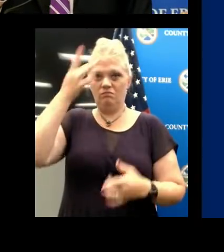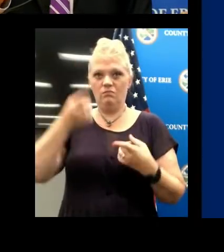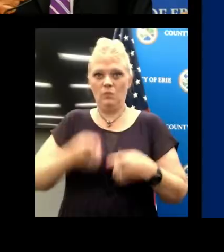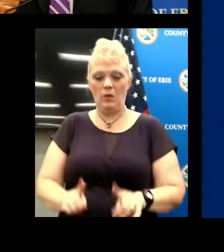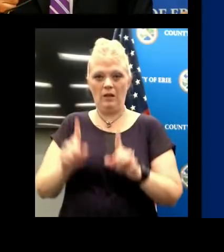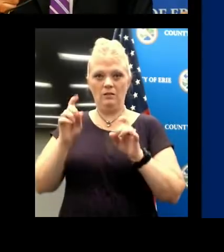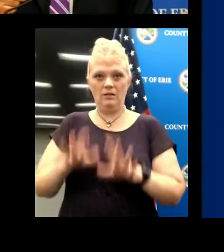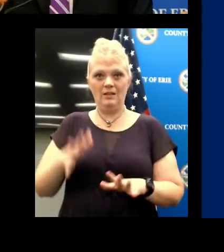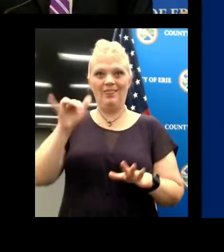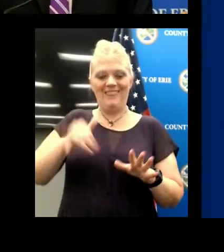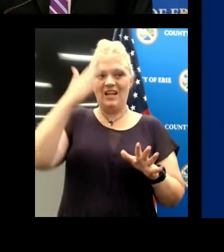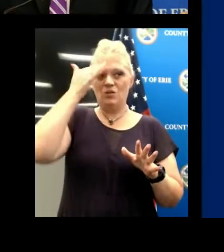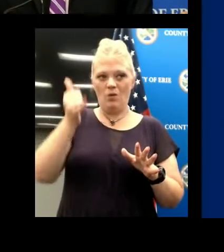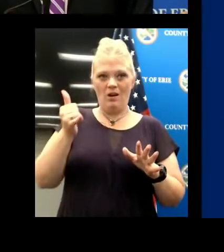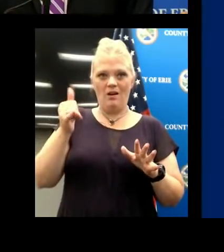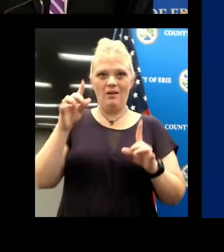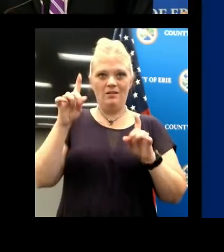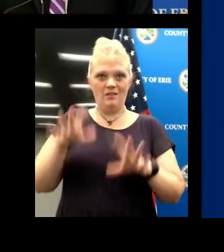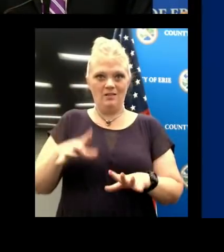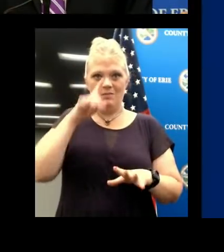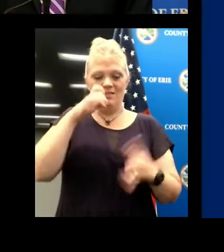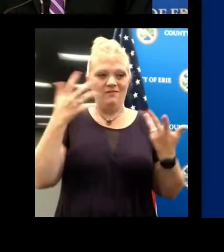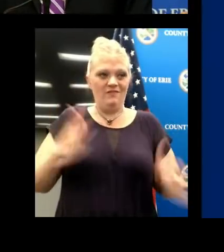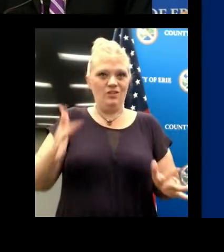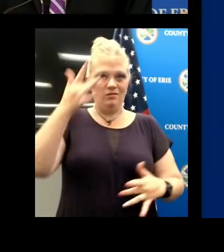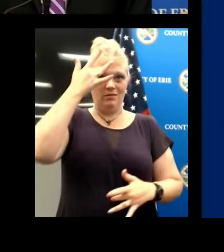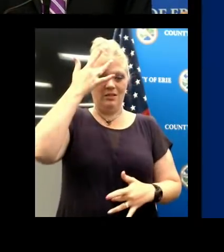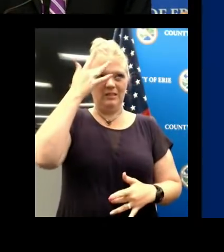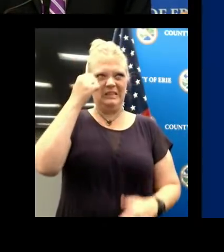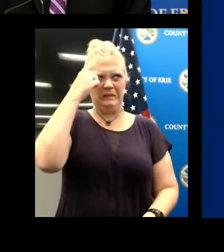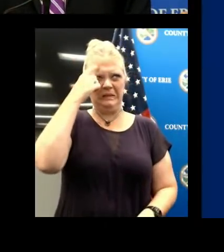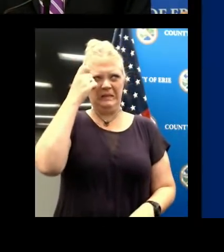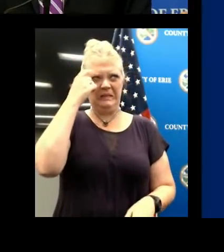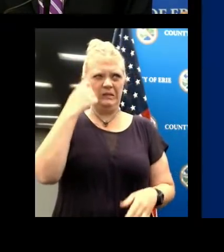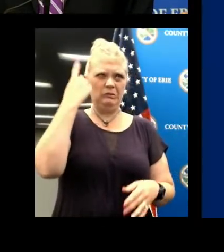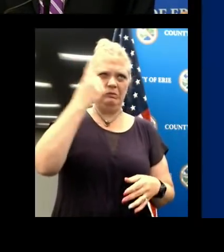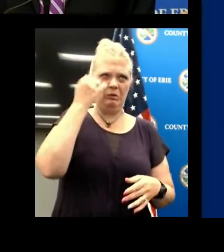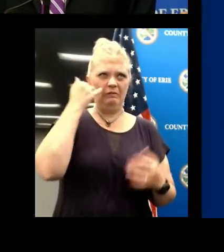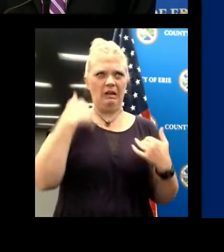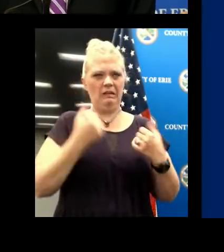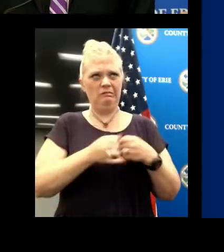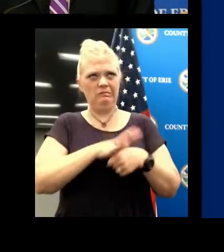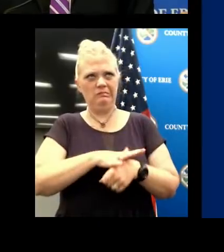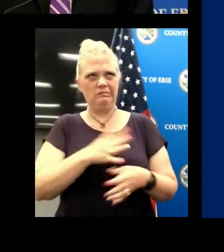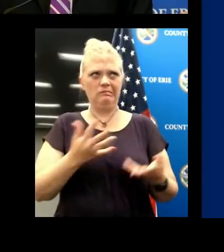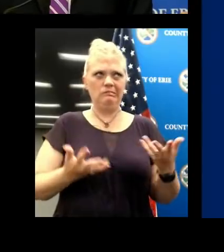got tested, because they were sick. They were questioning, wonder if I got the coronavirus.